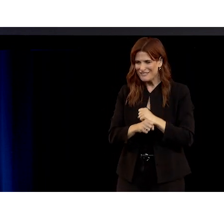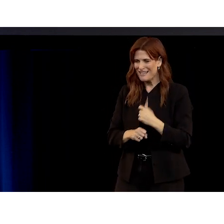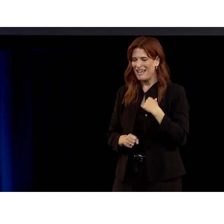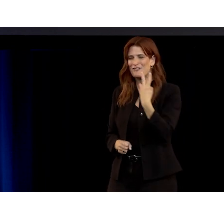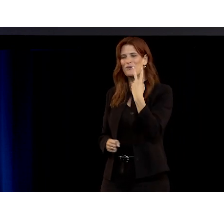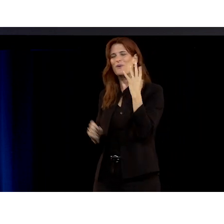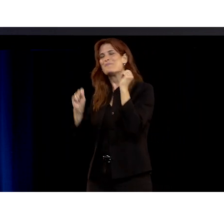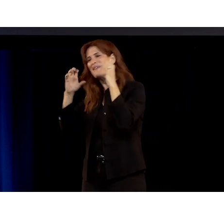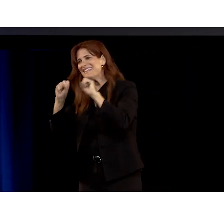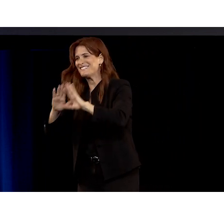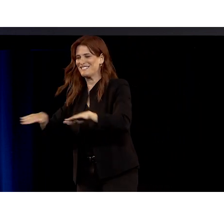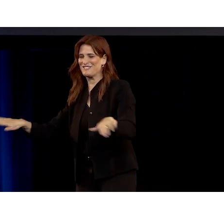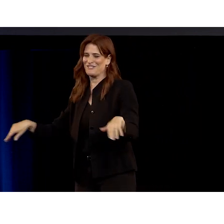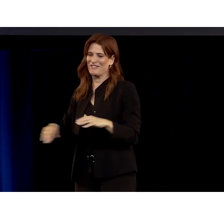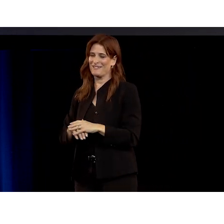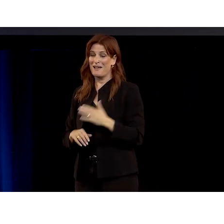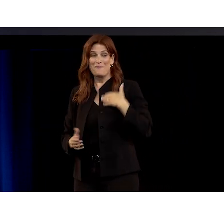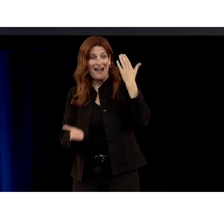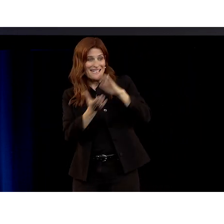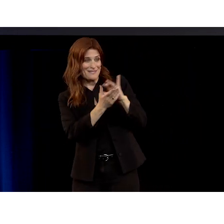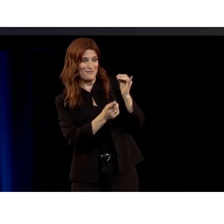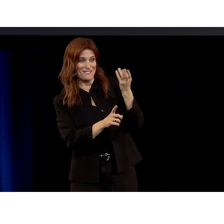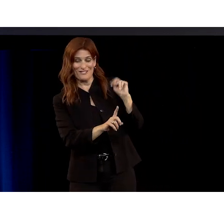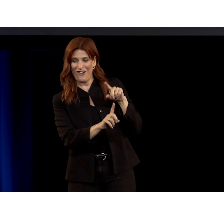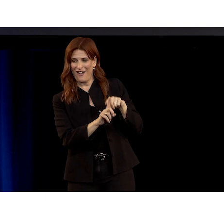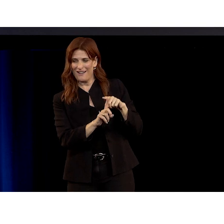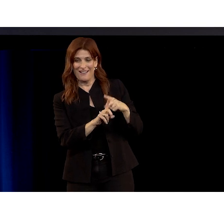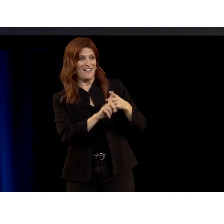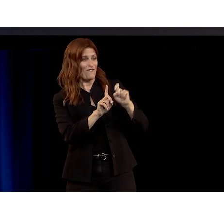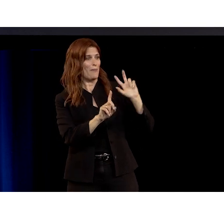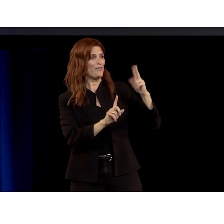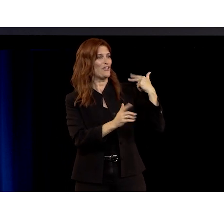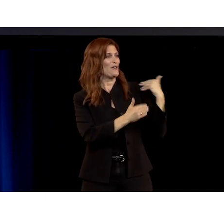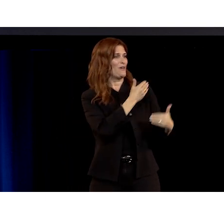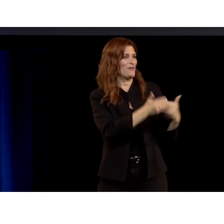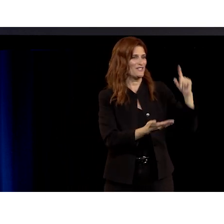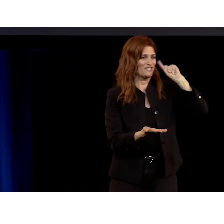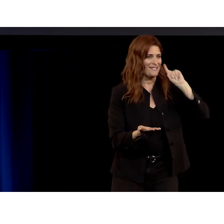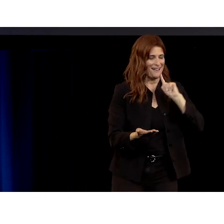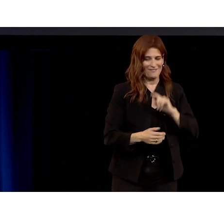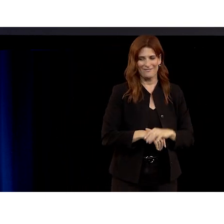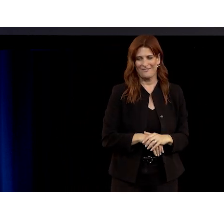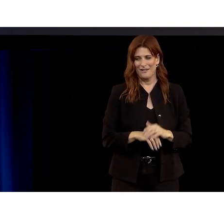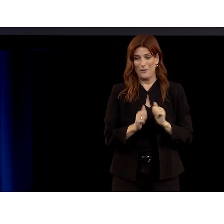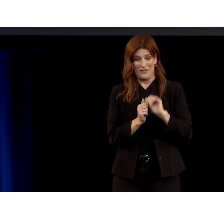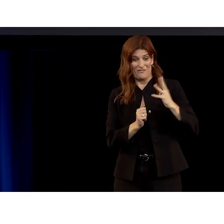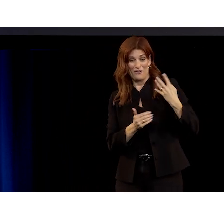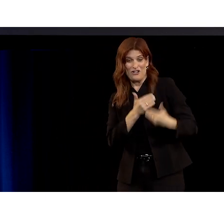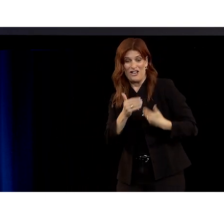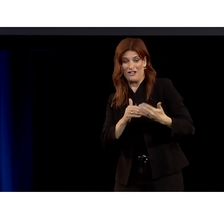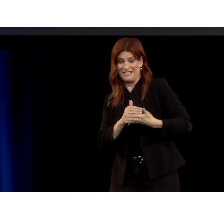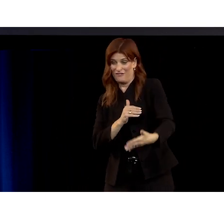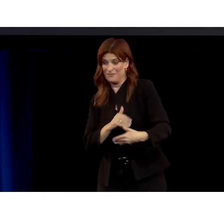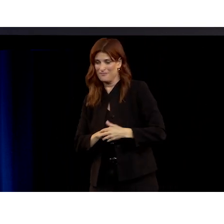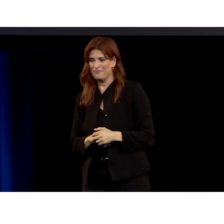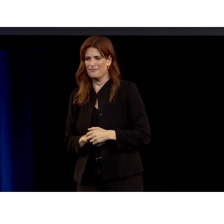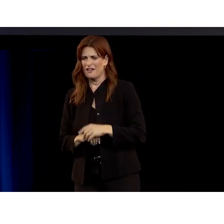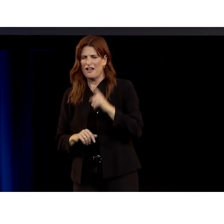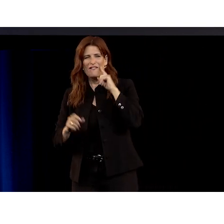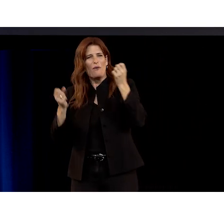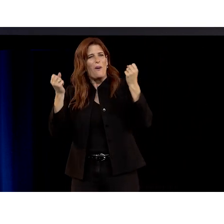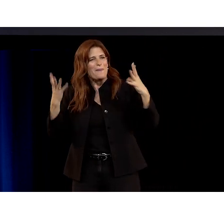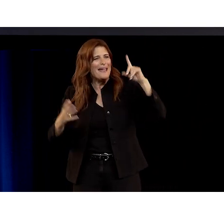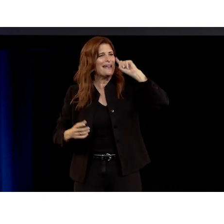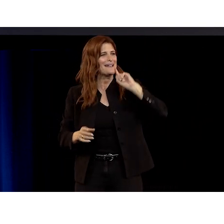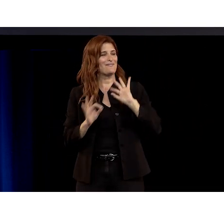Next, we want to ensure patient autonomy. Allow deaf individuals and their families to make truly informed choices without pressure